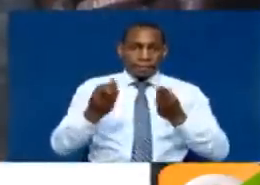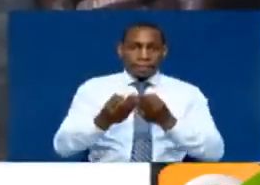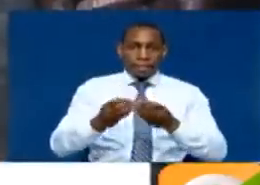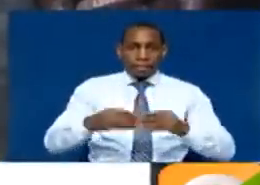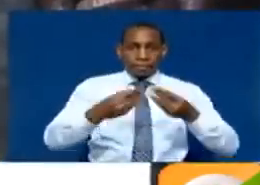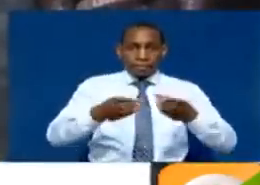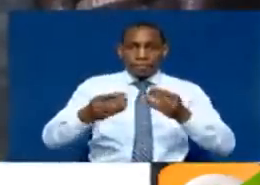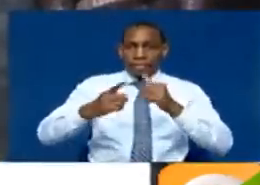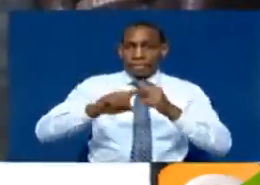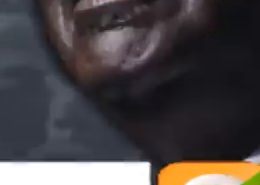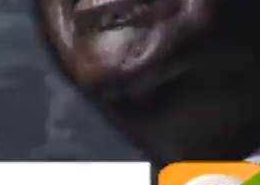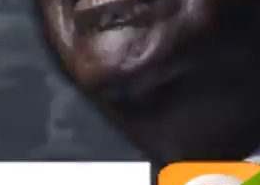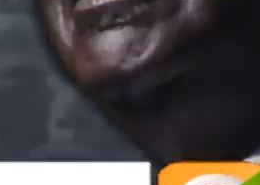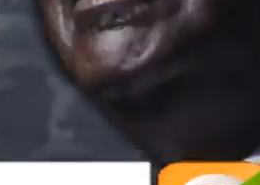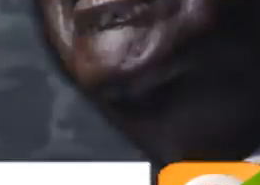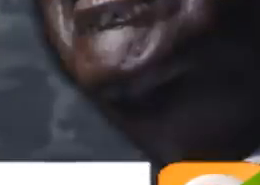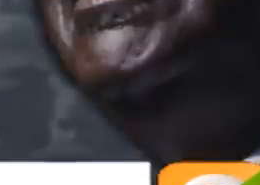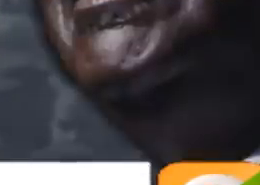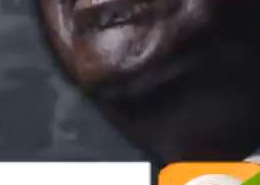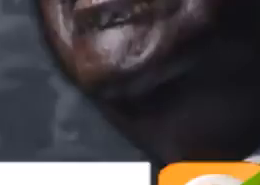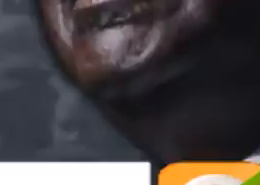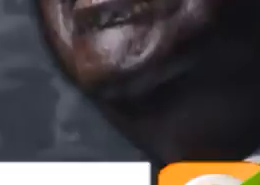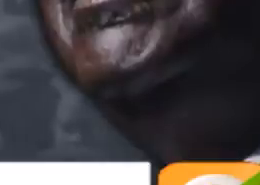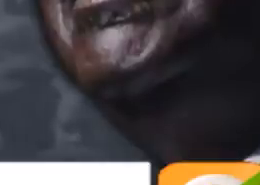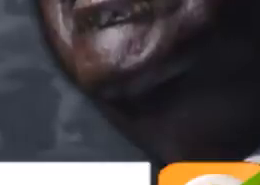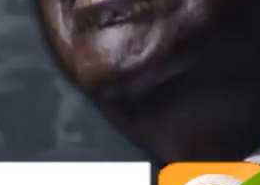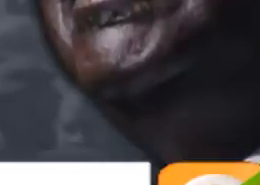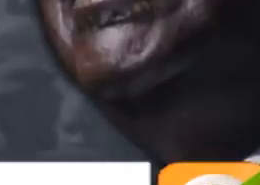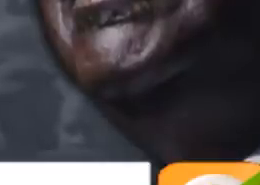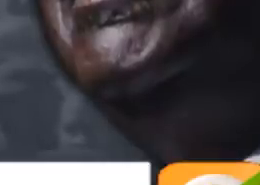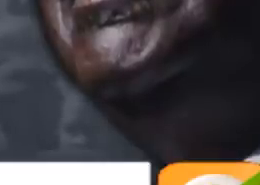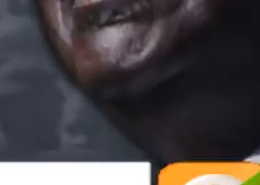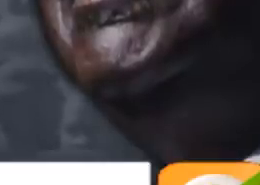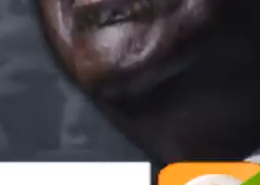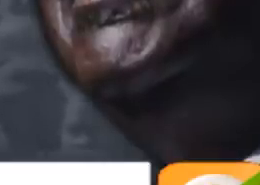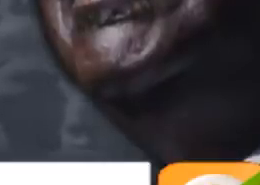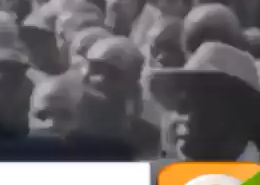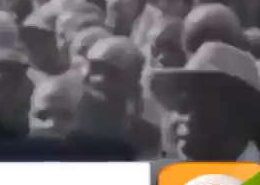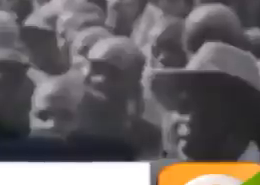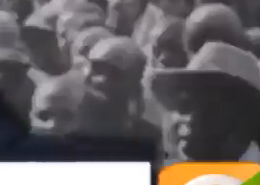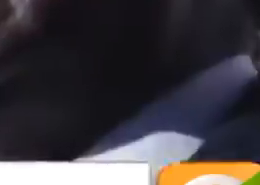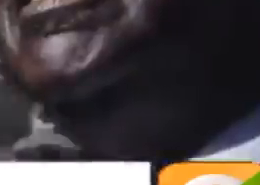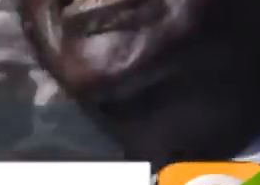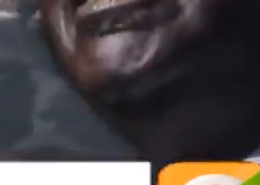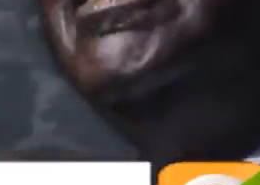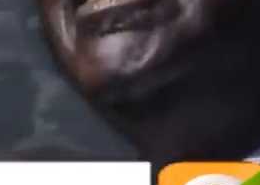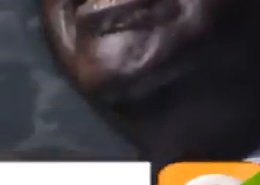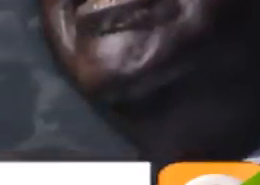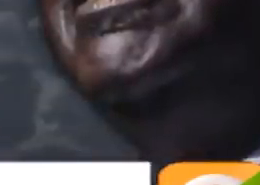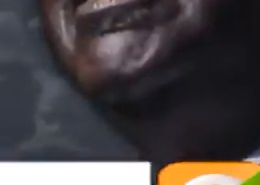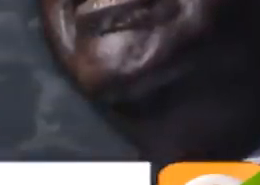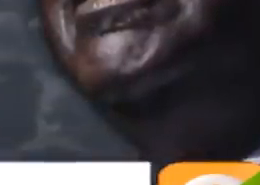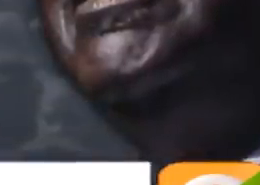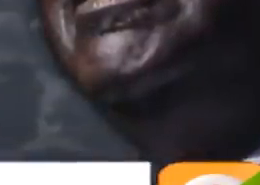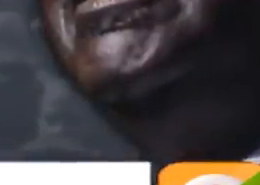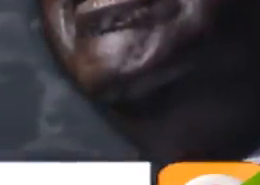be receiving 6,000 shillings monthly, with a fund targeting 2 million poorest households in the country. He further says if